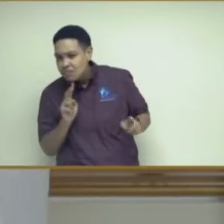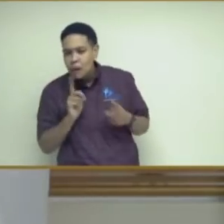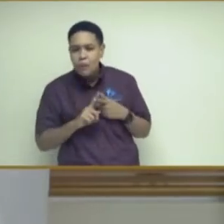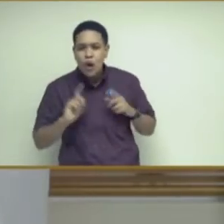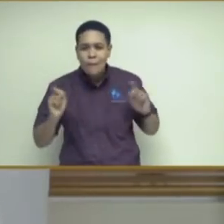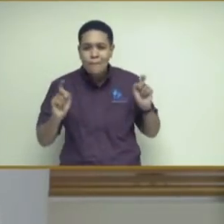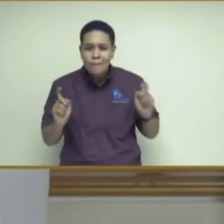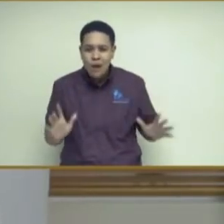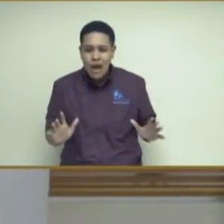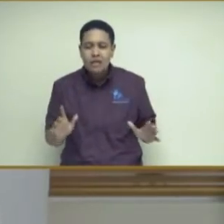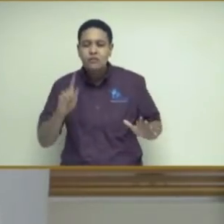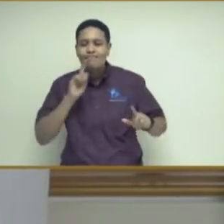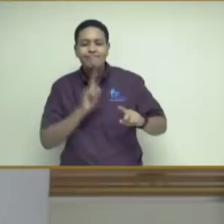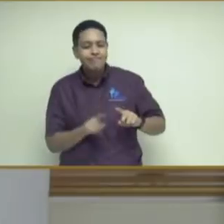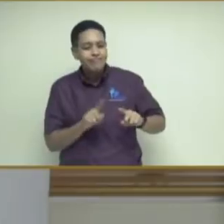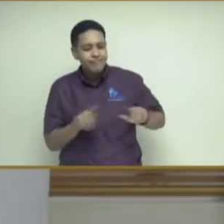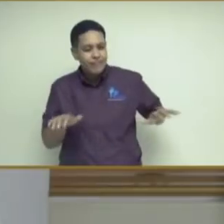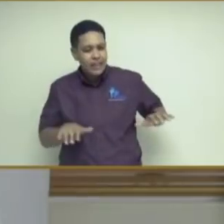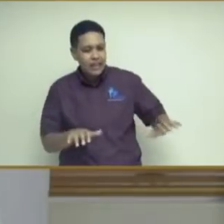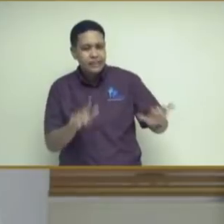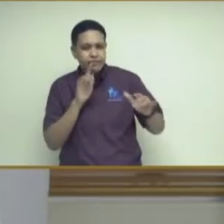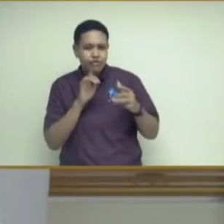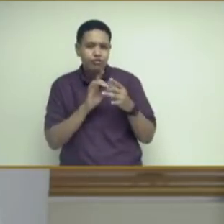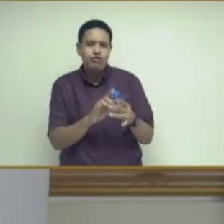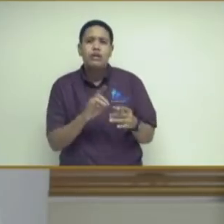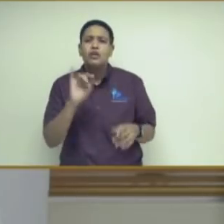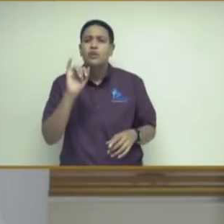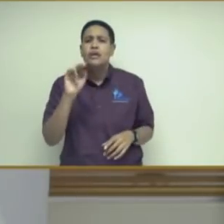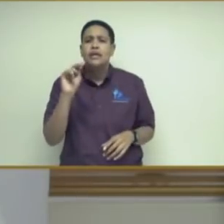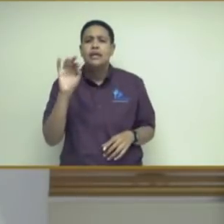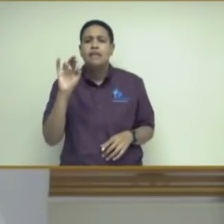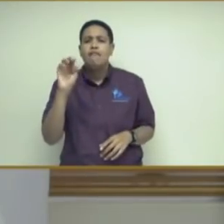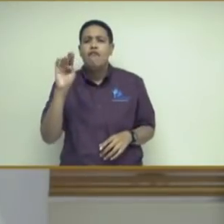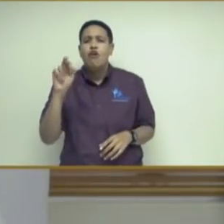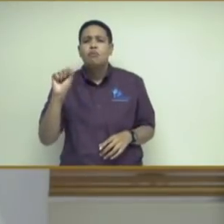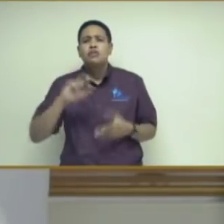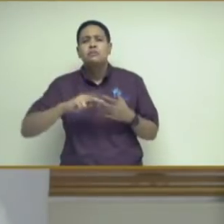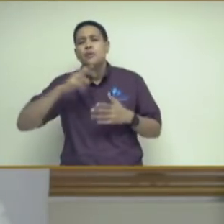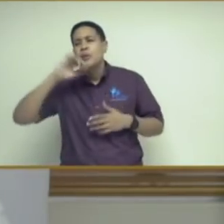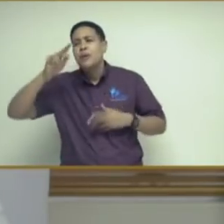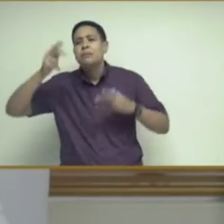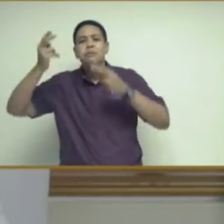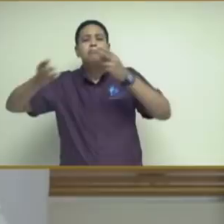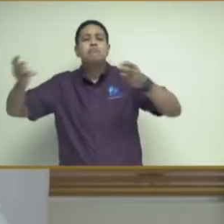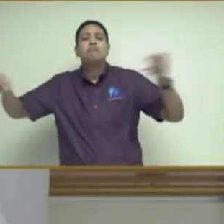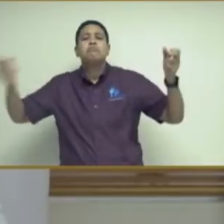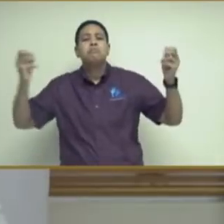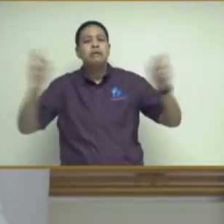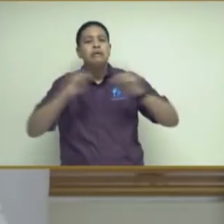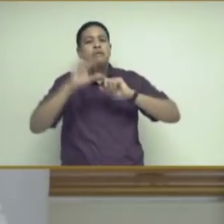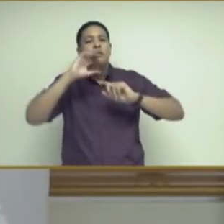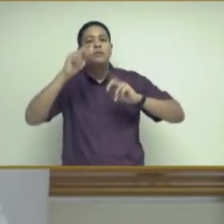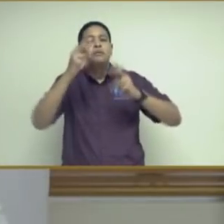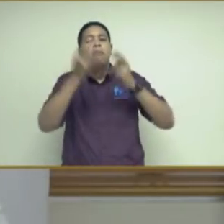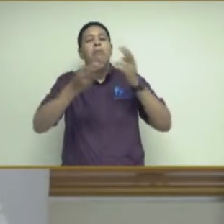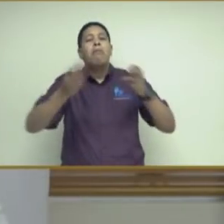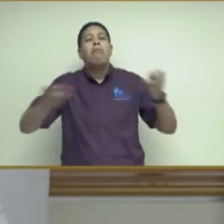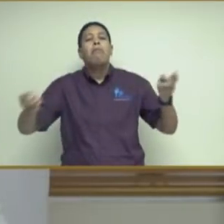manage the activities as it relates to infirmaries. And as you know, in the